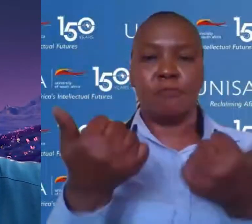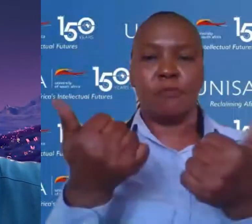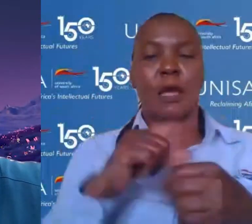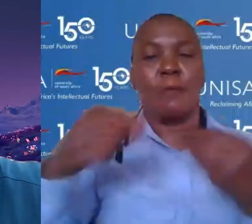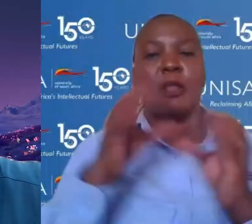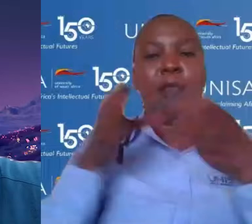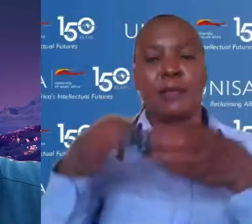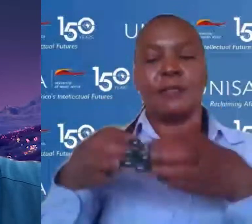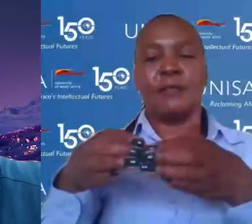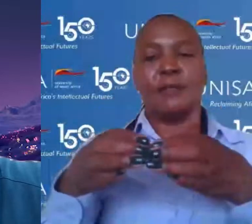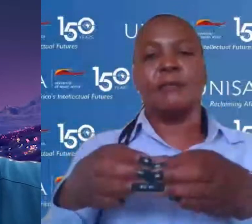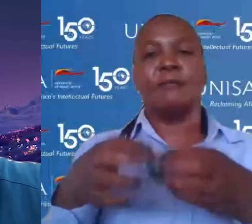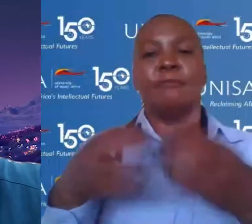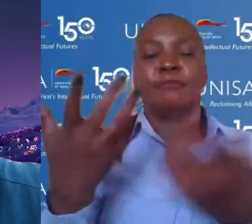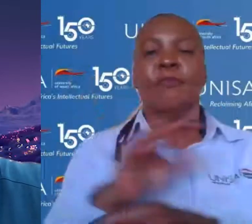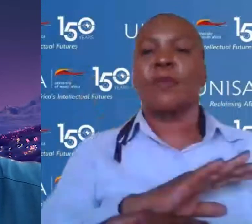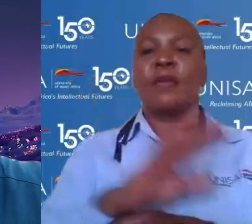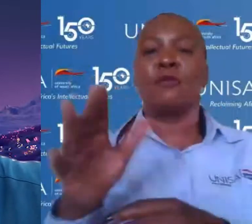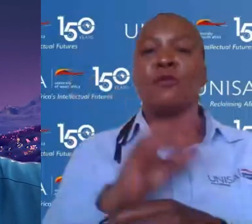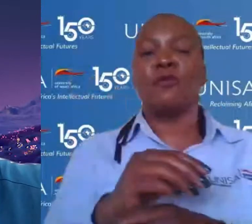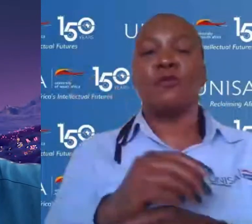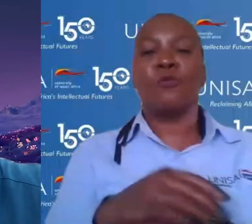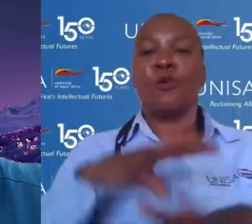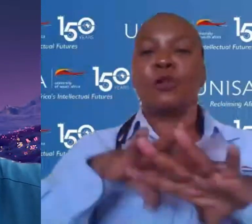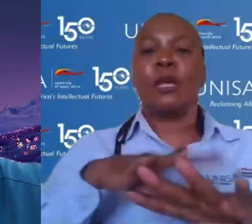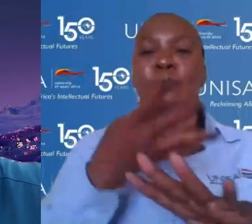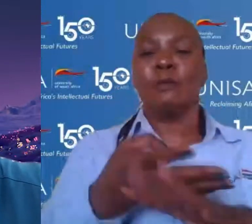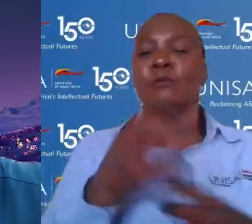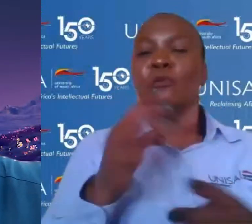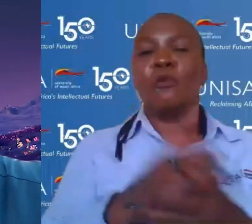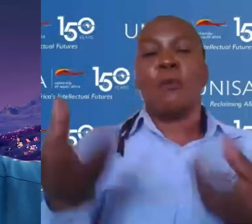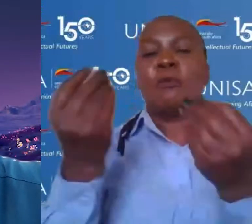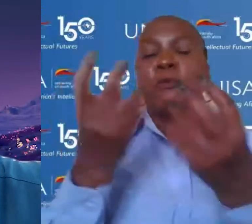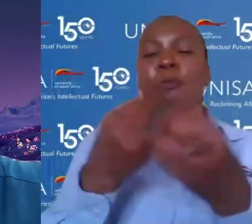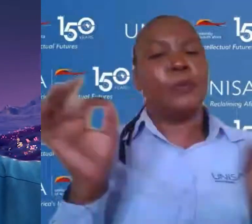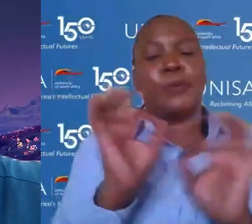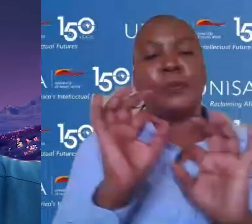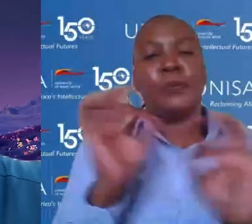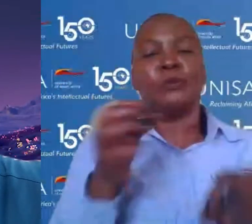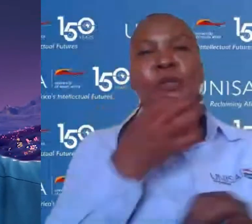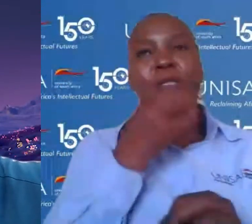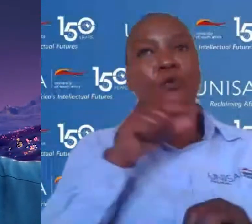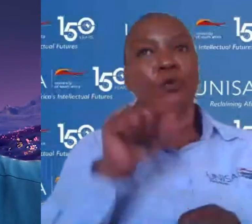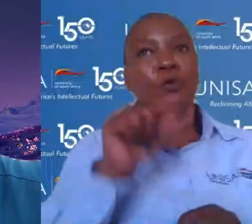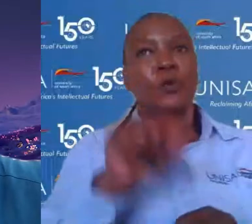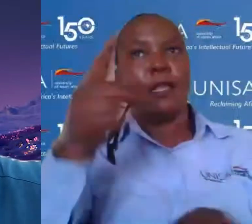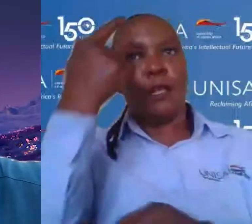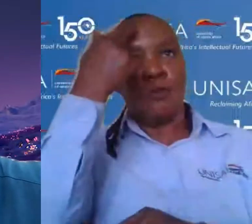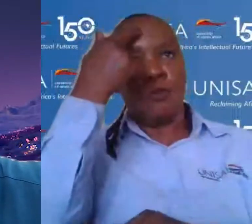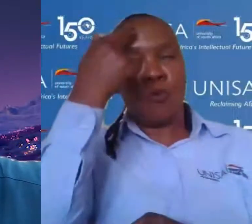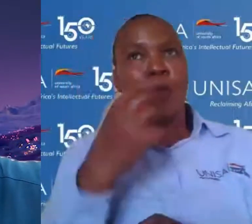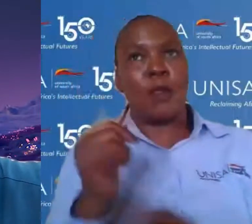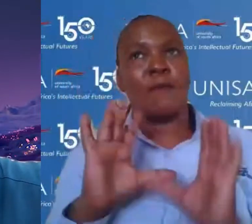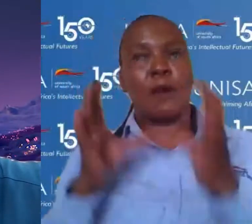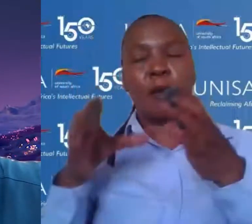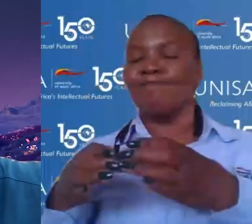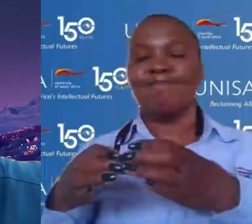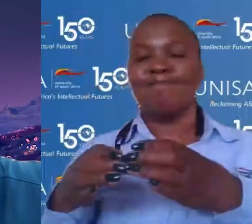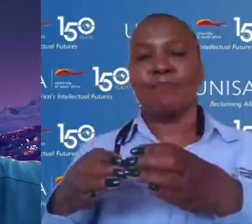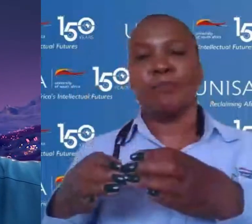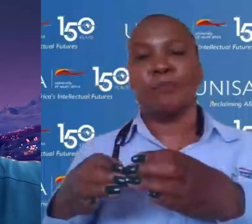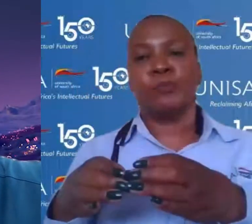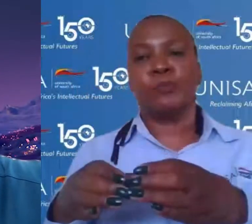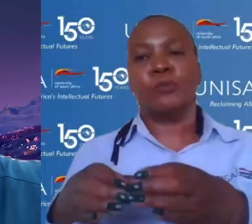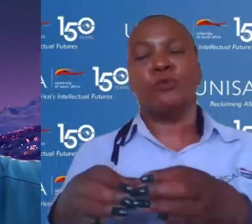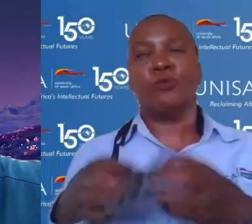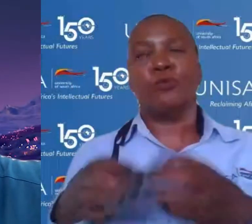So there is no timetable that you will get to say today, 8 o'clock, we are in class A to do A, B, C, and D.